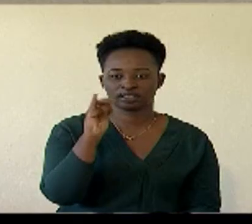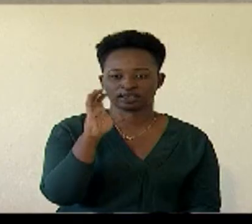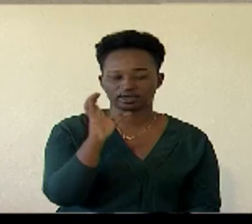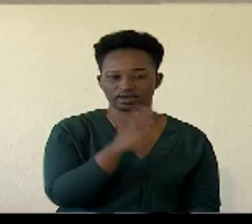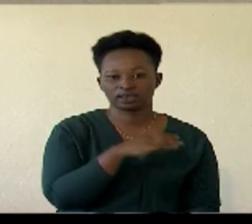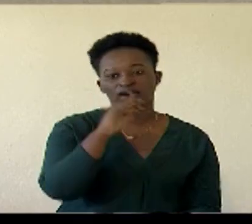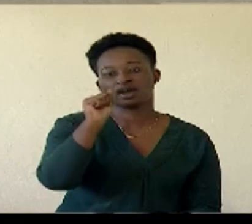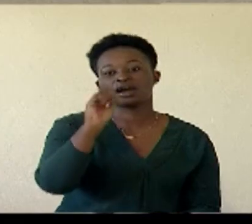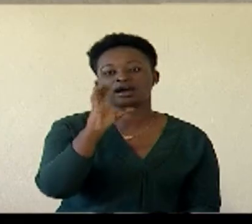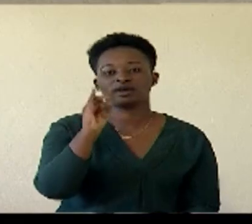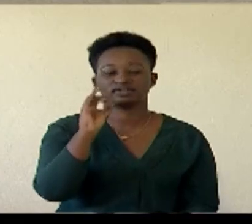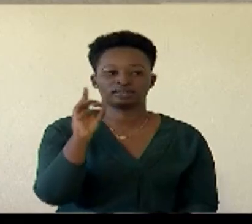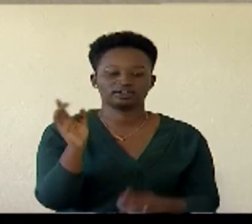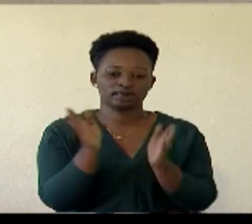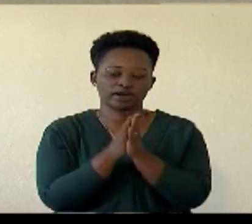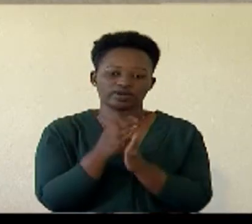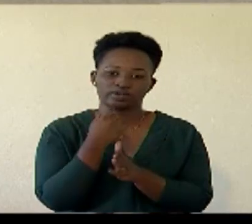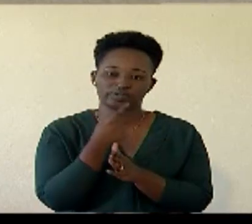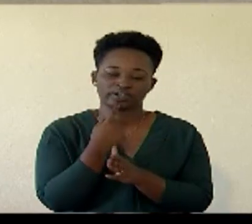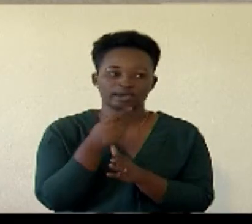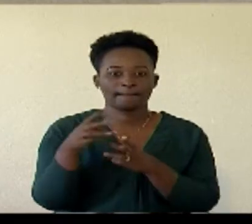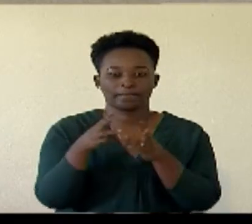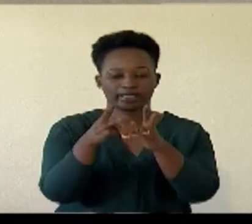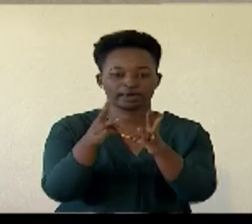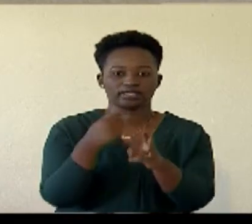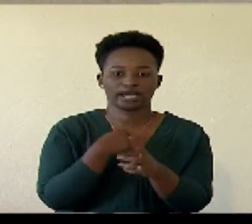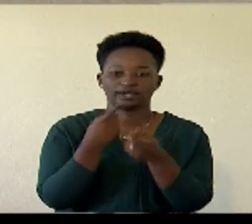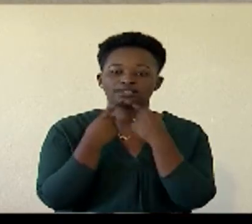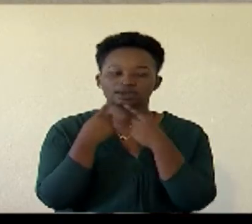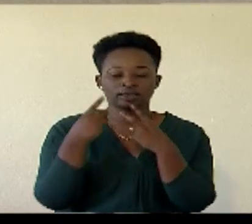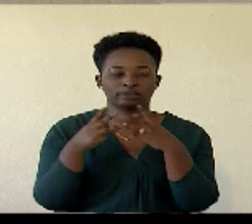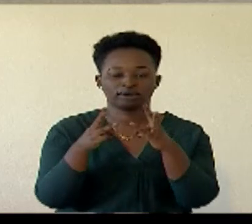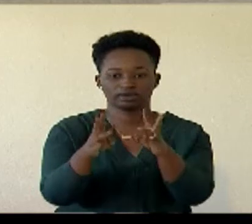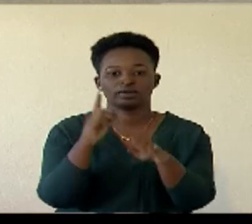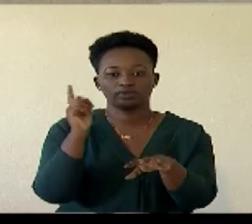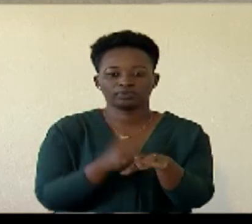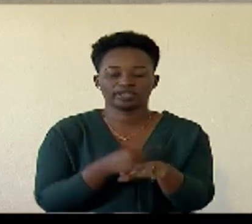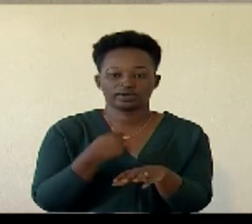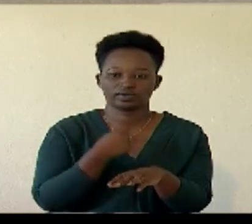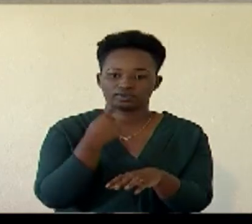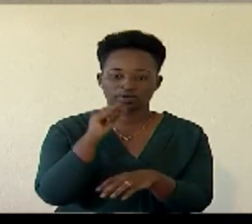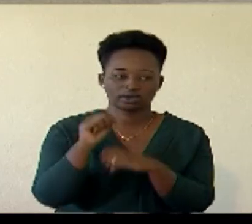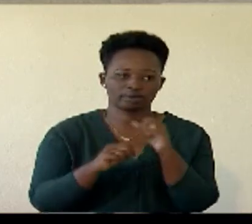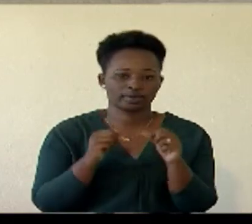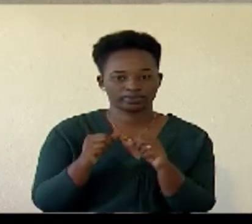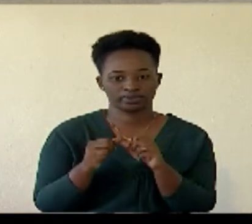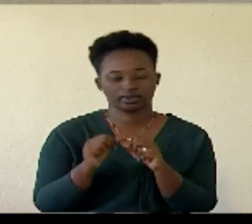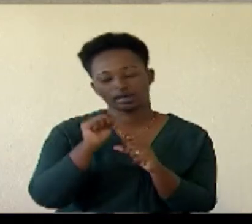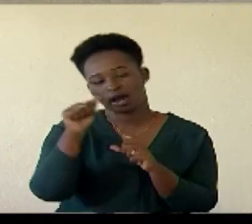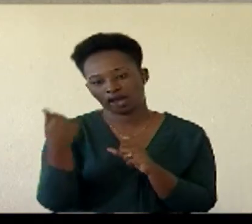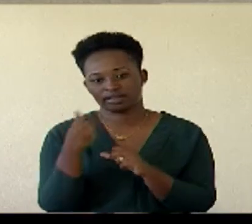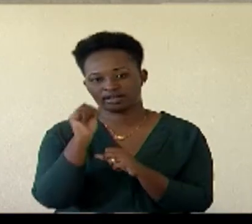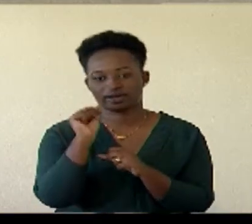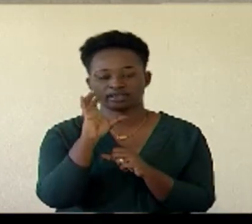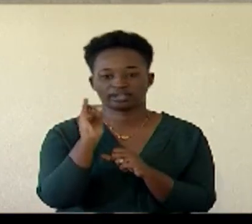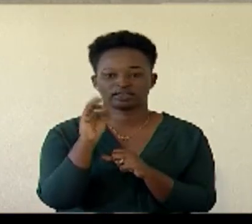had even talked about the mechanism. I discussed the mechanism when I was talking about the alcohols. So you can